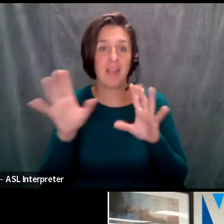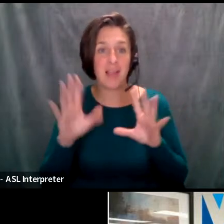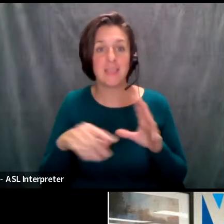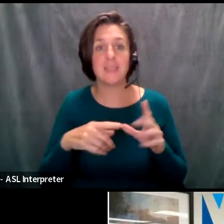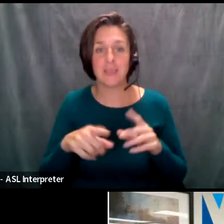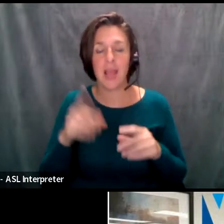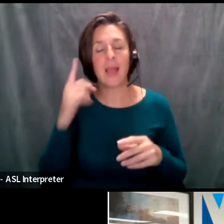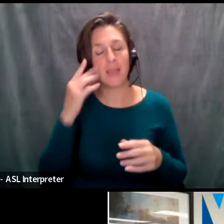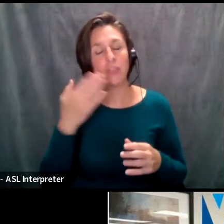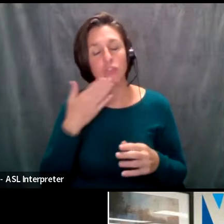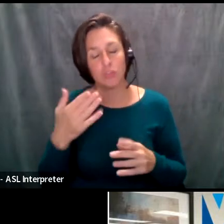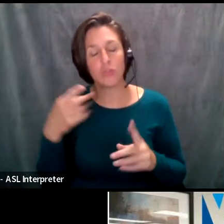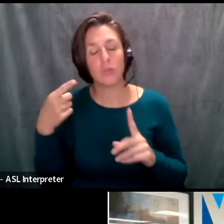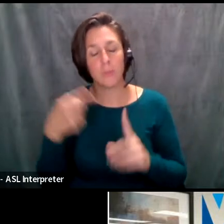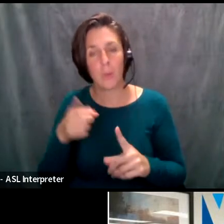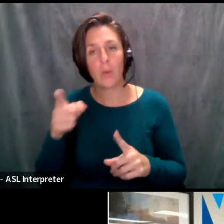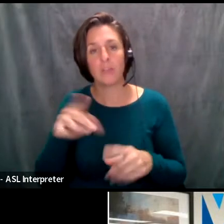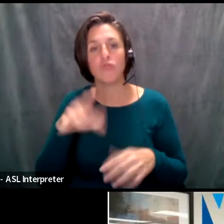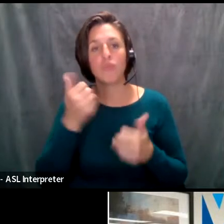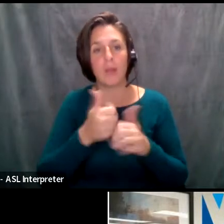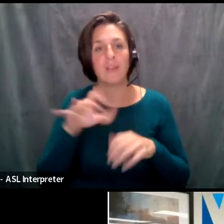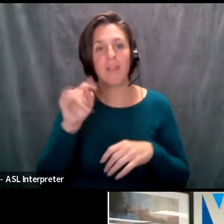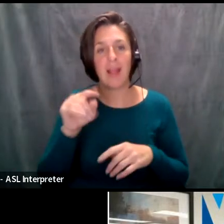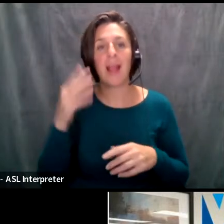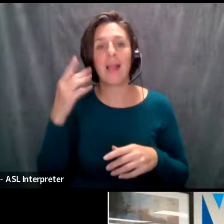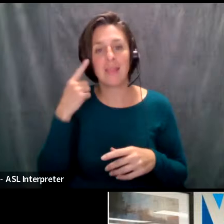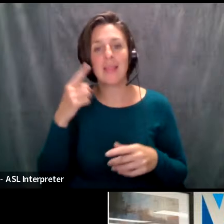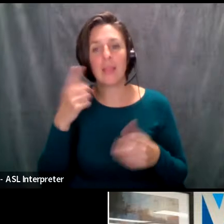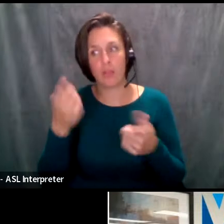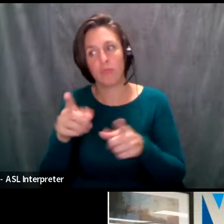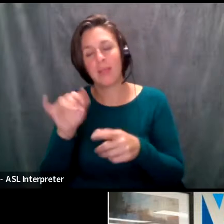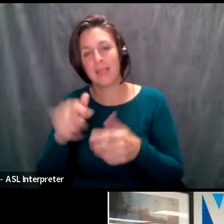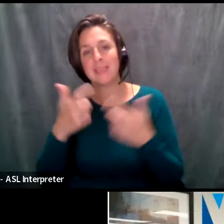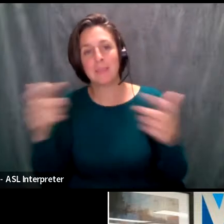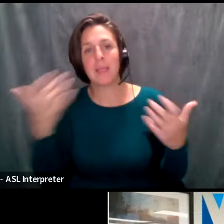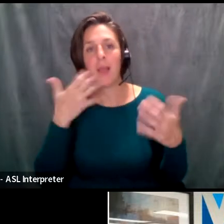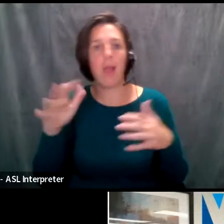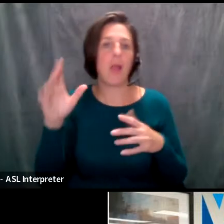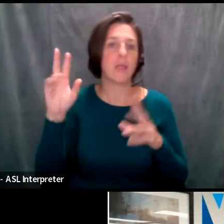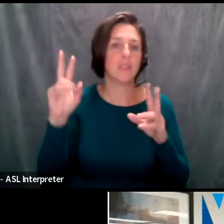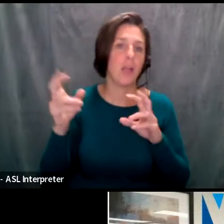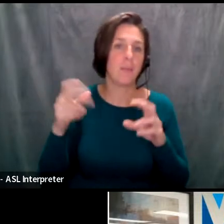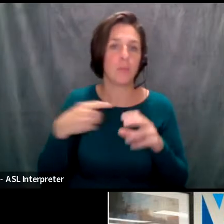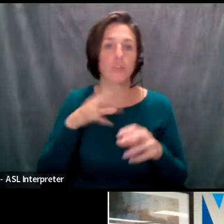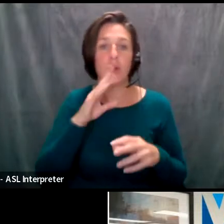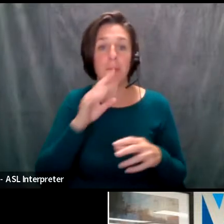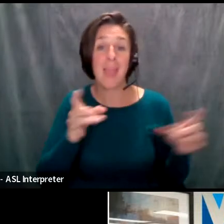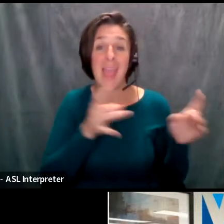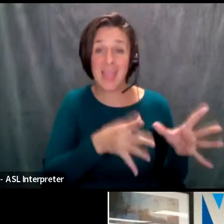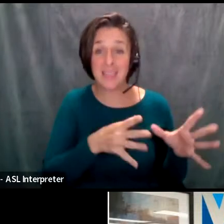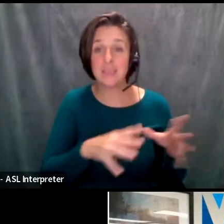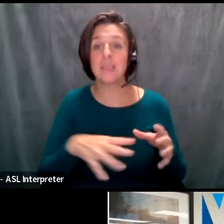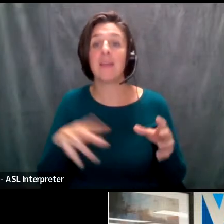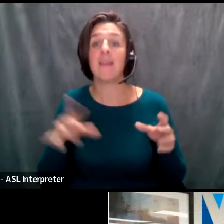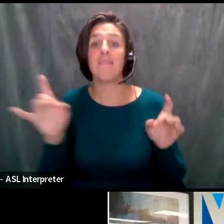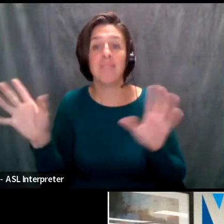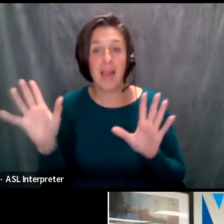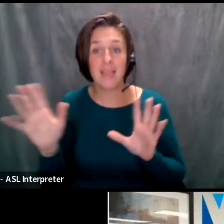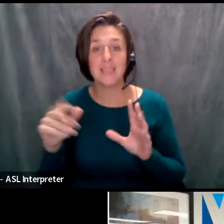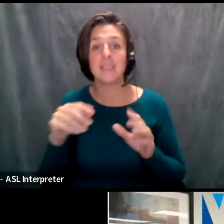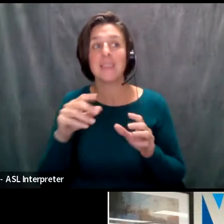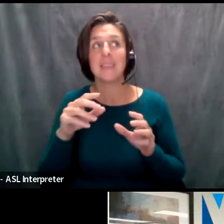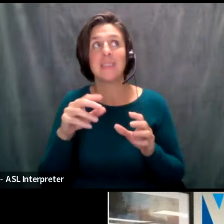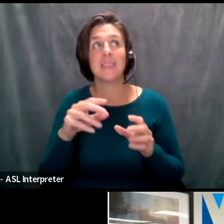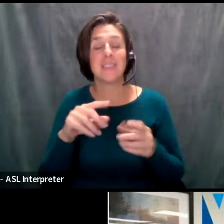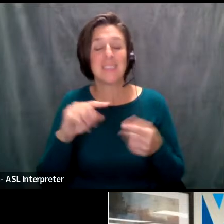out, because I agree. I think that is the big hot topic right now. When we're talking about hate, we're talking about violence, we're talking about injuries. Those are the big